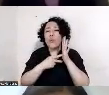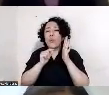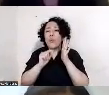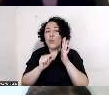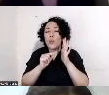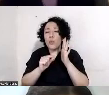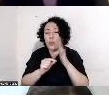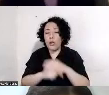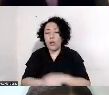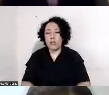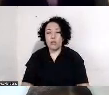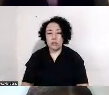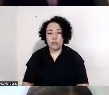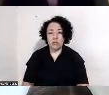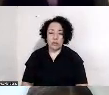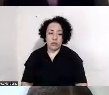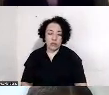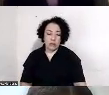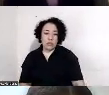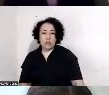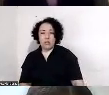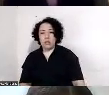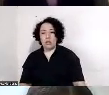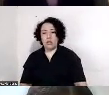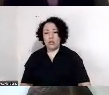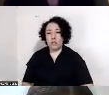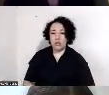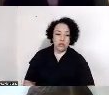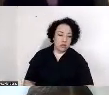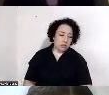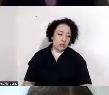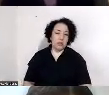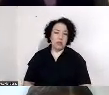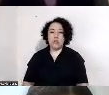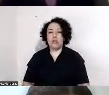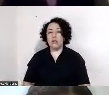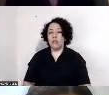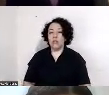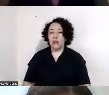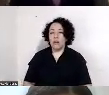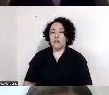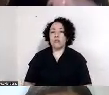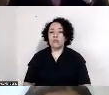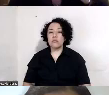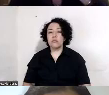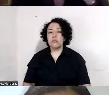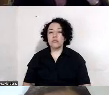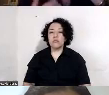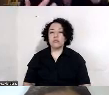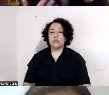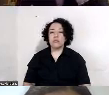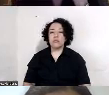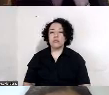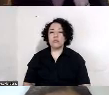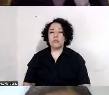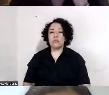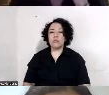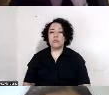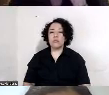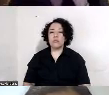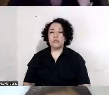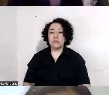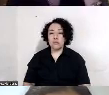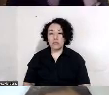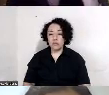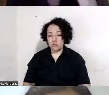And most of the students felt there were certain strengths that emerged from their autism. And so I want to say a few words